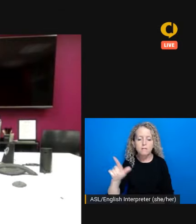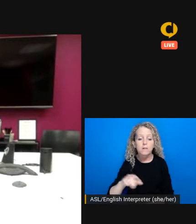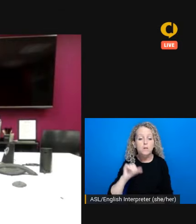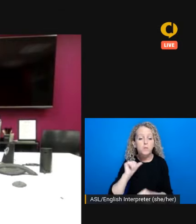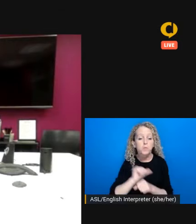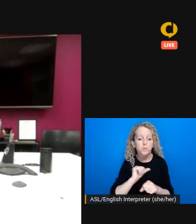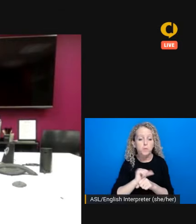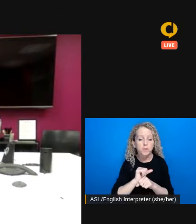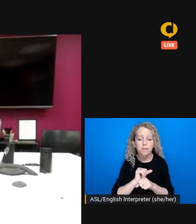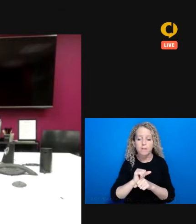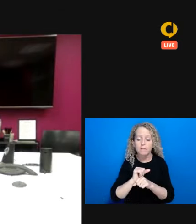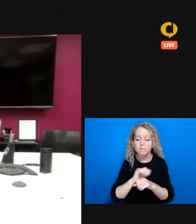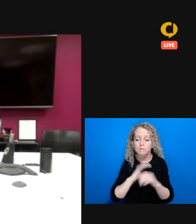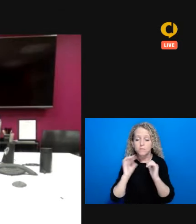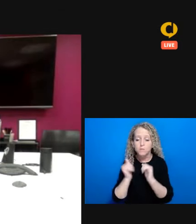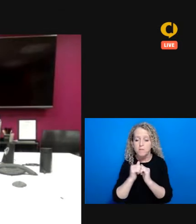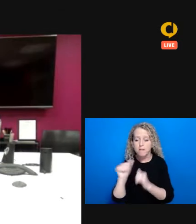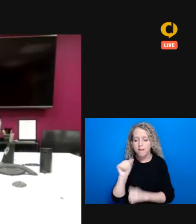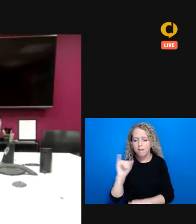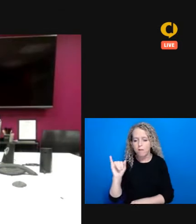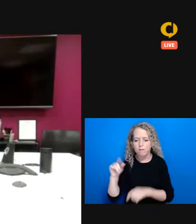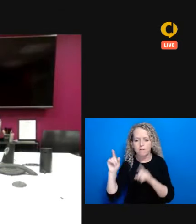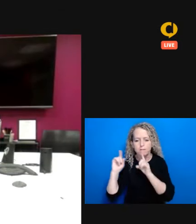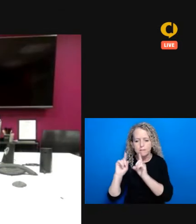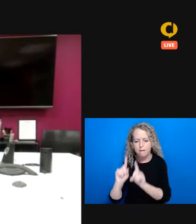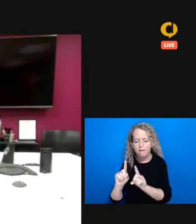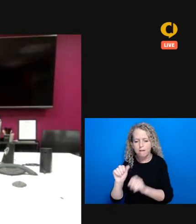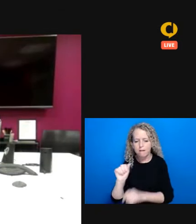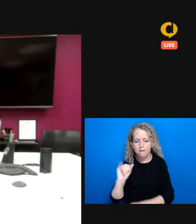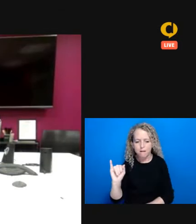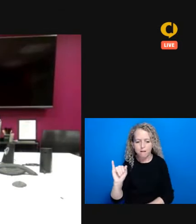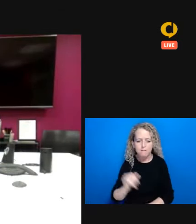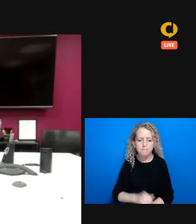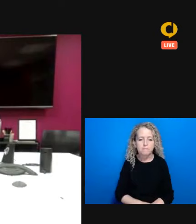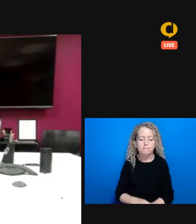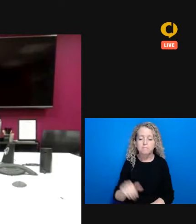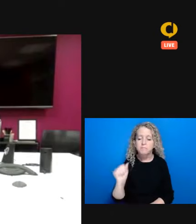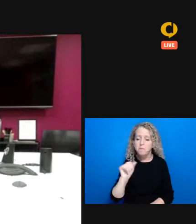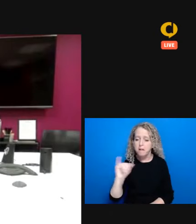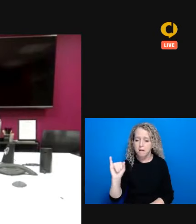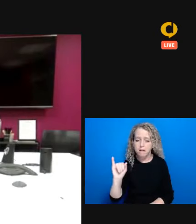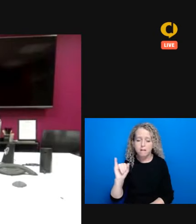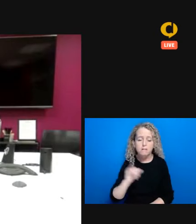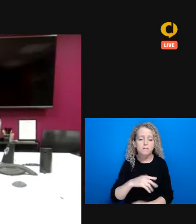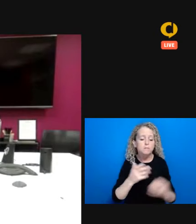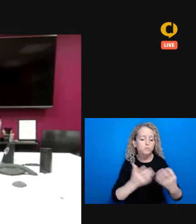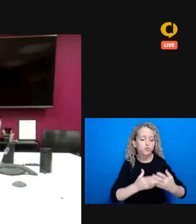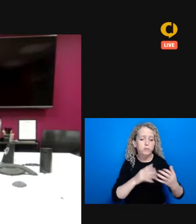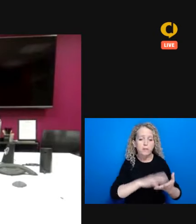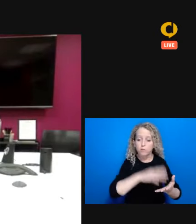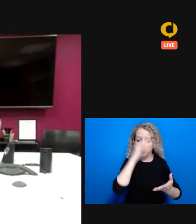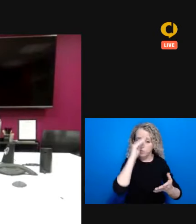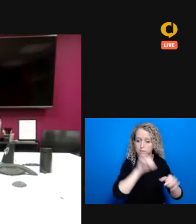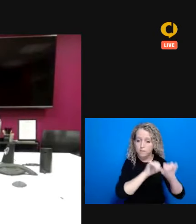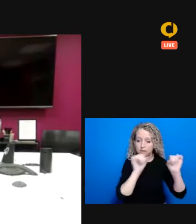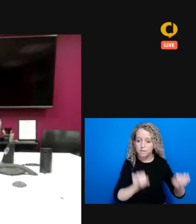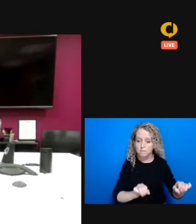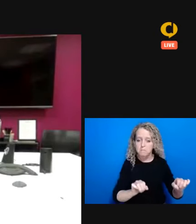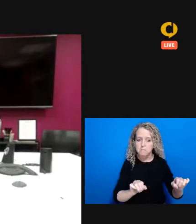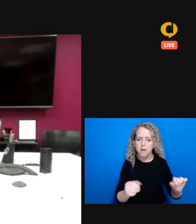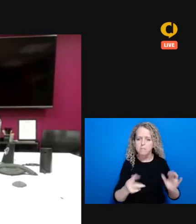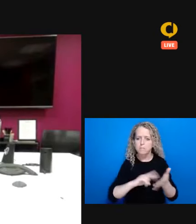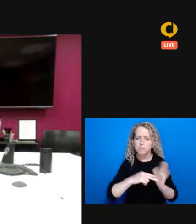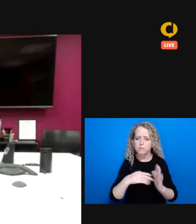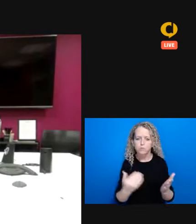Alongside AI. So artificial intelligence and machine learning systems are presenting new choices in